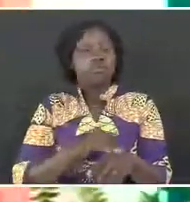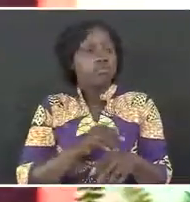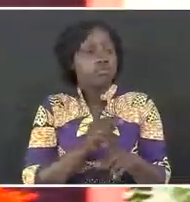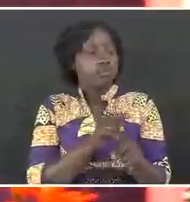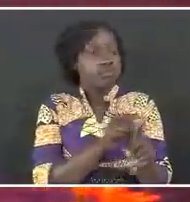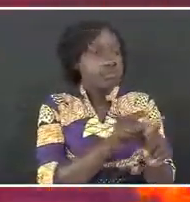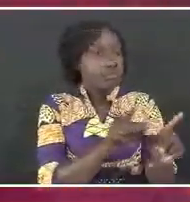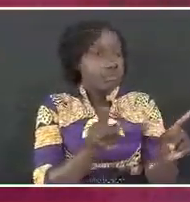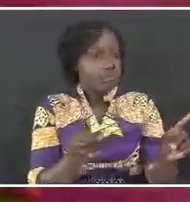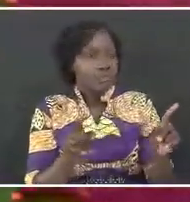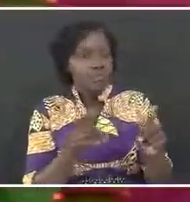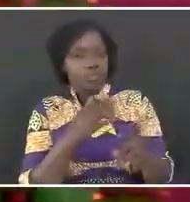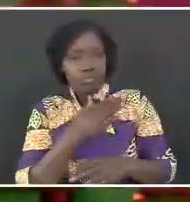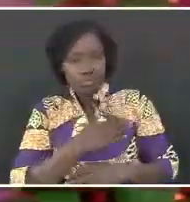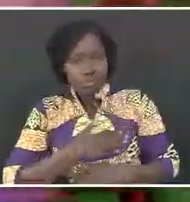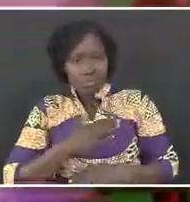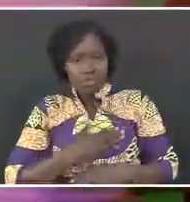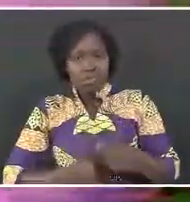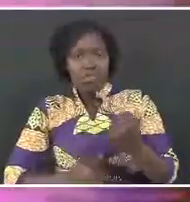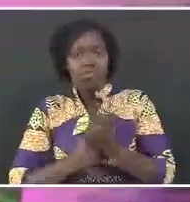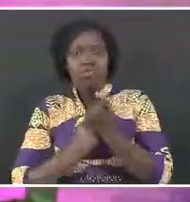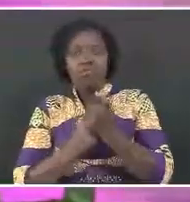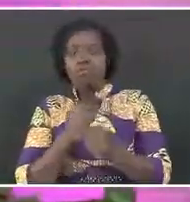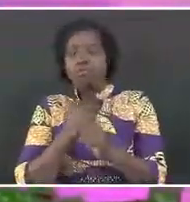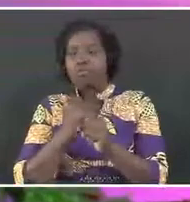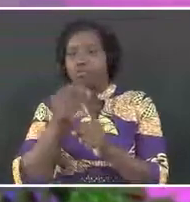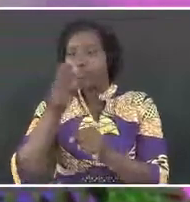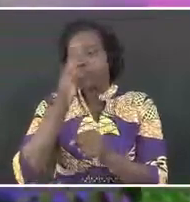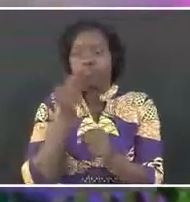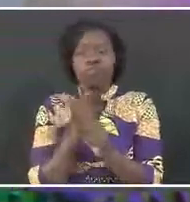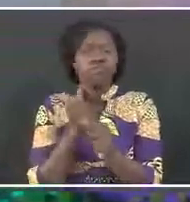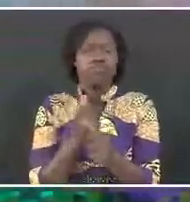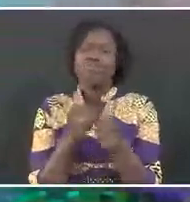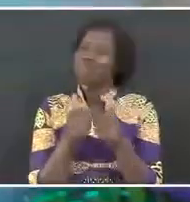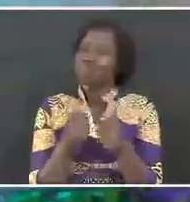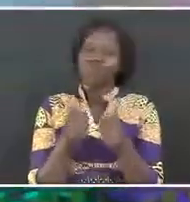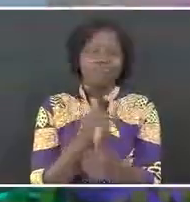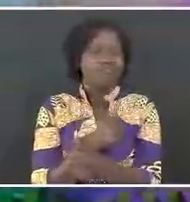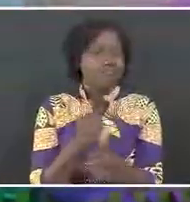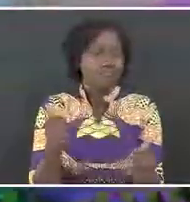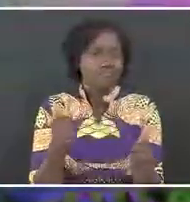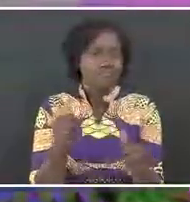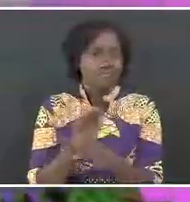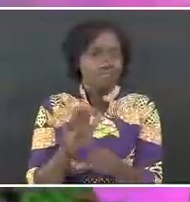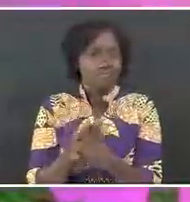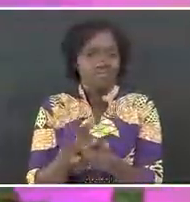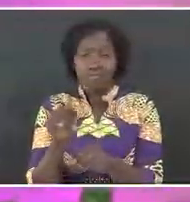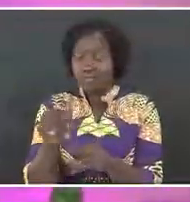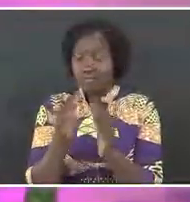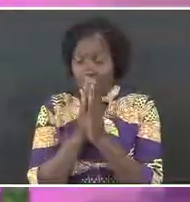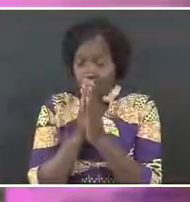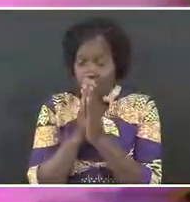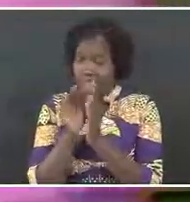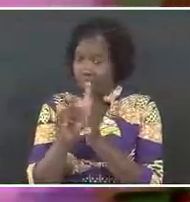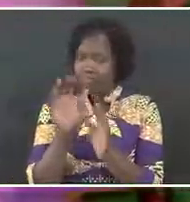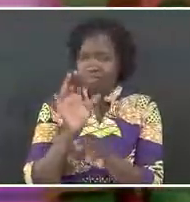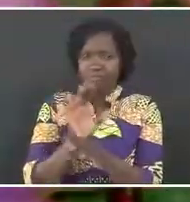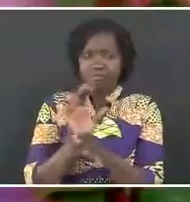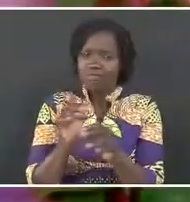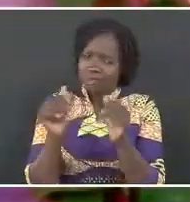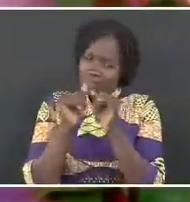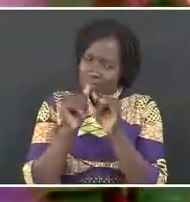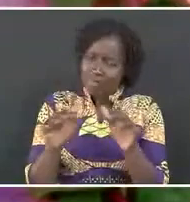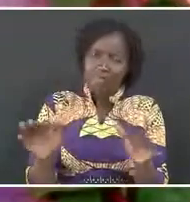you. Please support the work of God. You have done it so much. And for this, I'm grateful. This church is